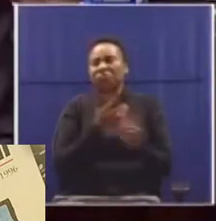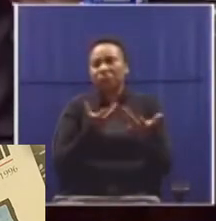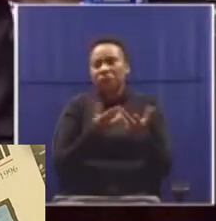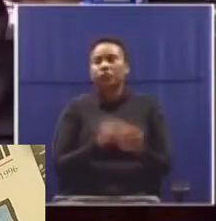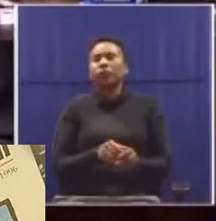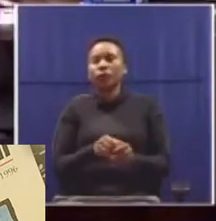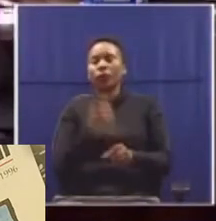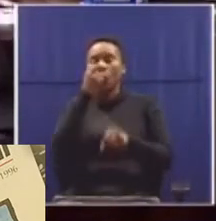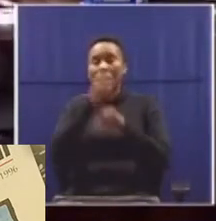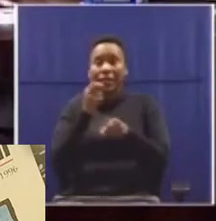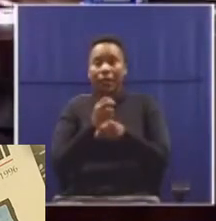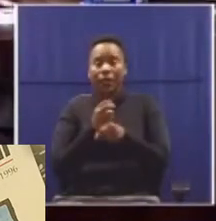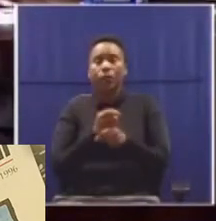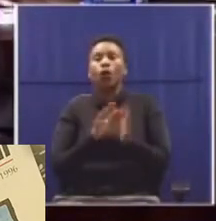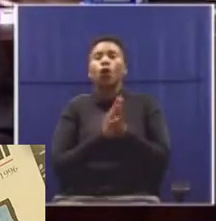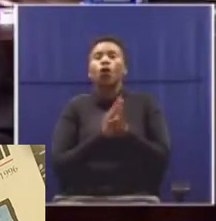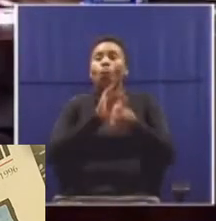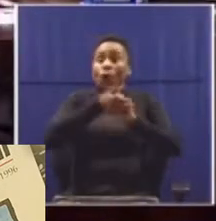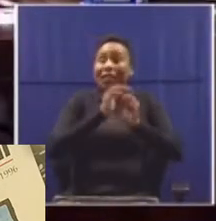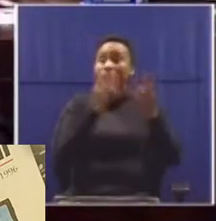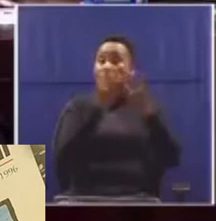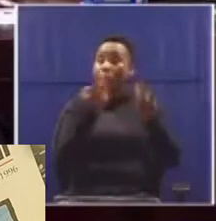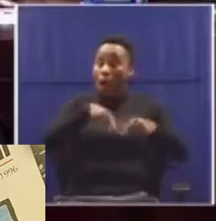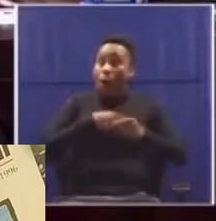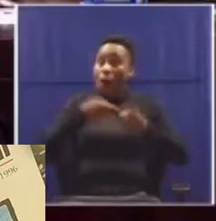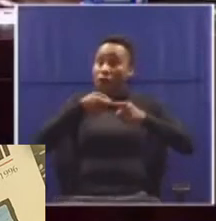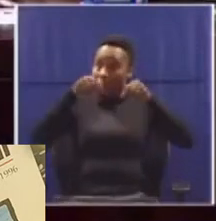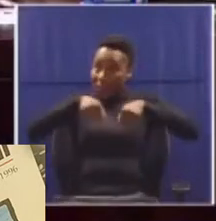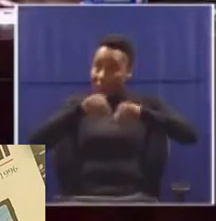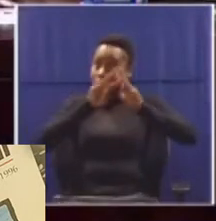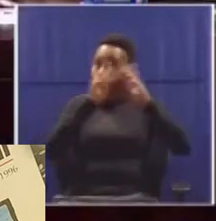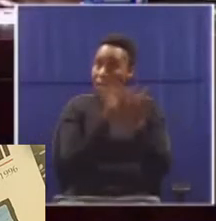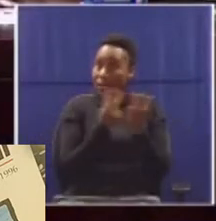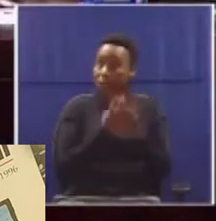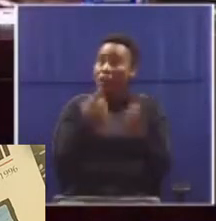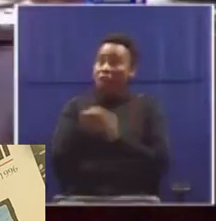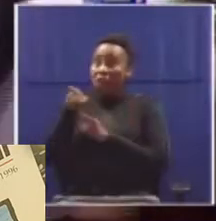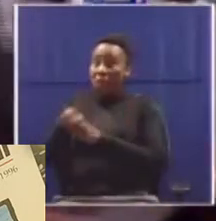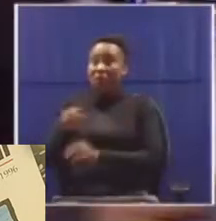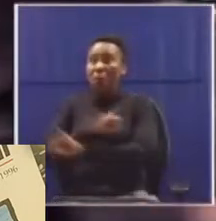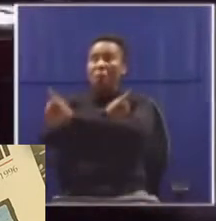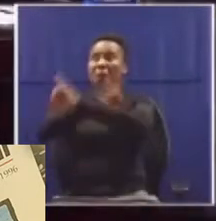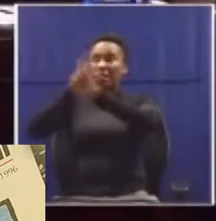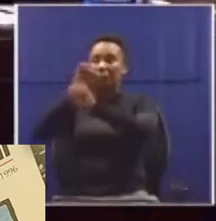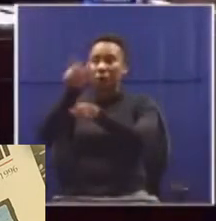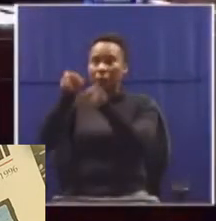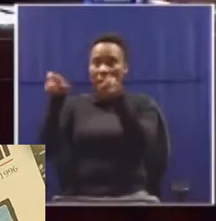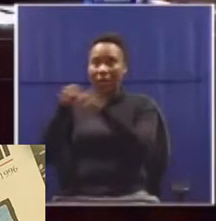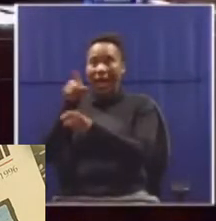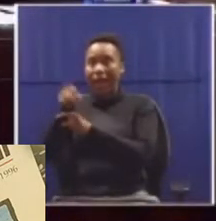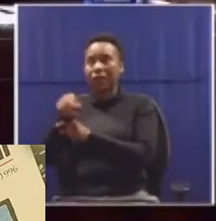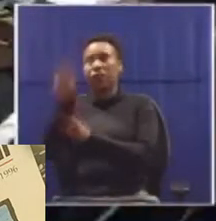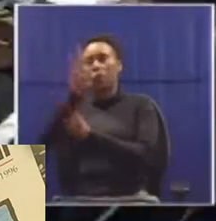to protect our people in this world from the monsters of the West thank you